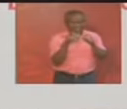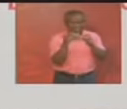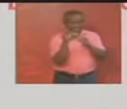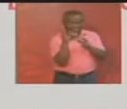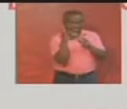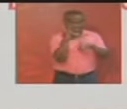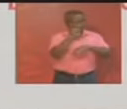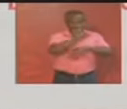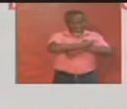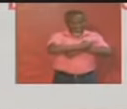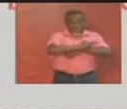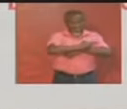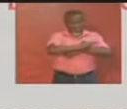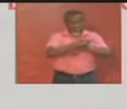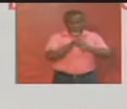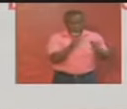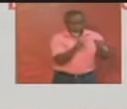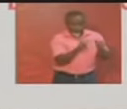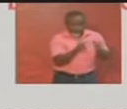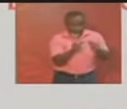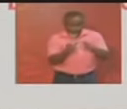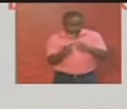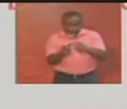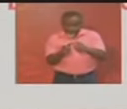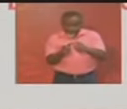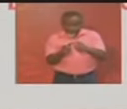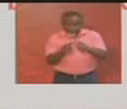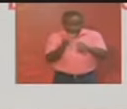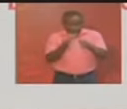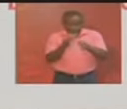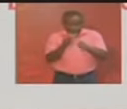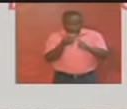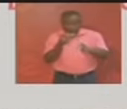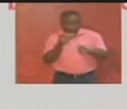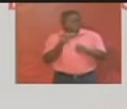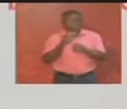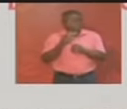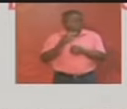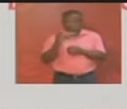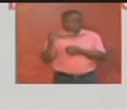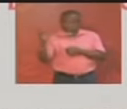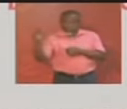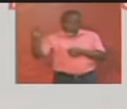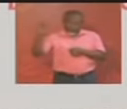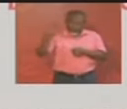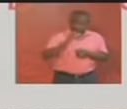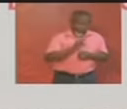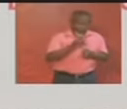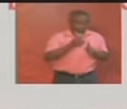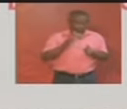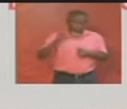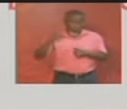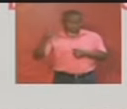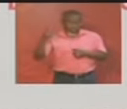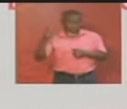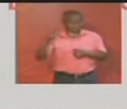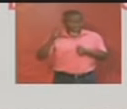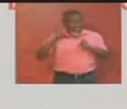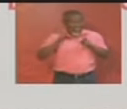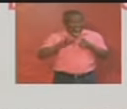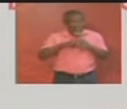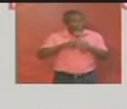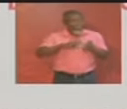supervised, 14 in the case of persons who are coming from the UK, as I explained earlier. Regarding the travel of